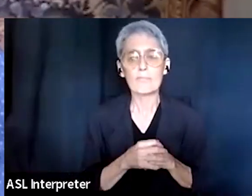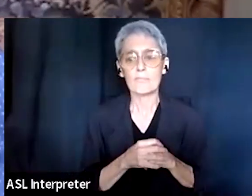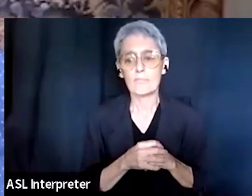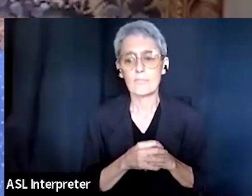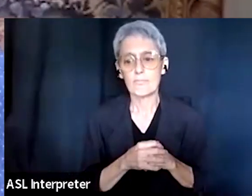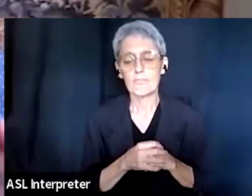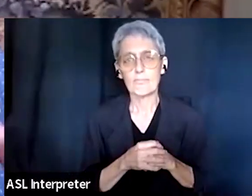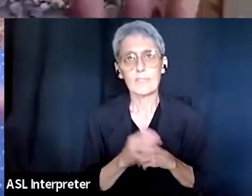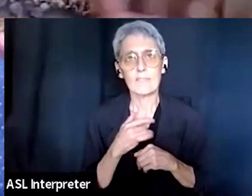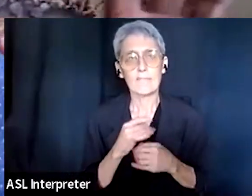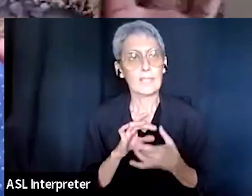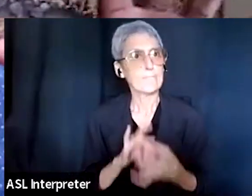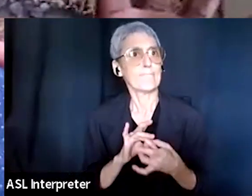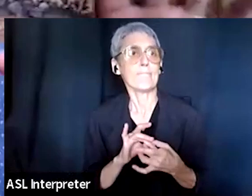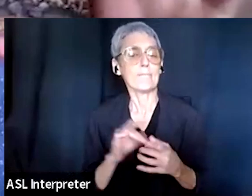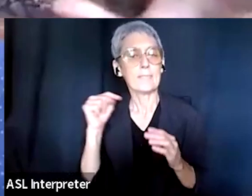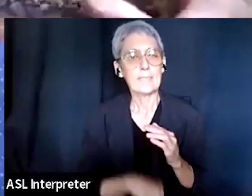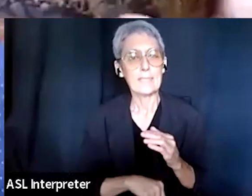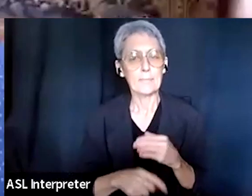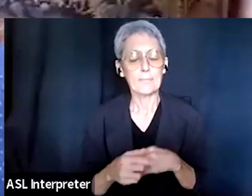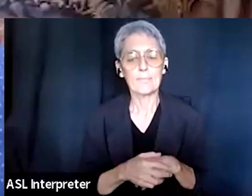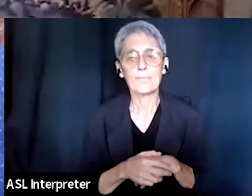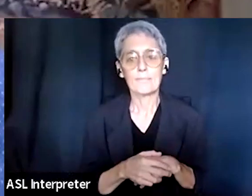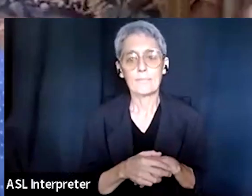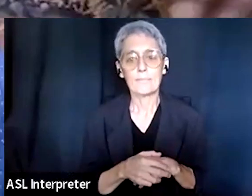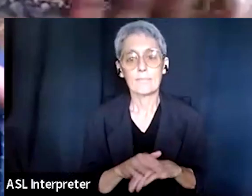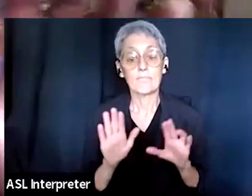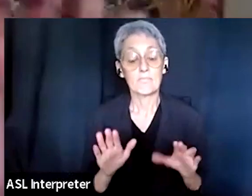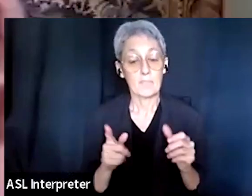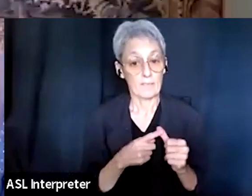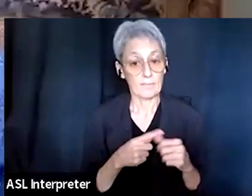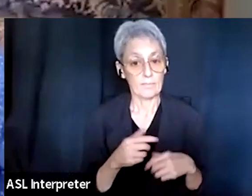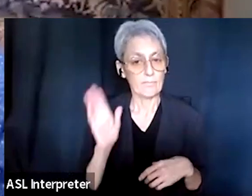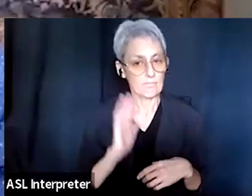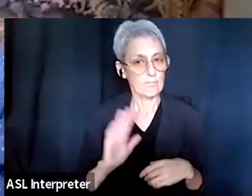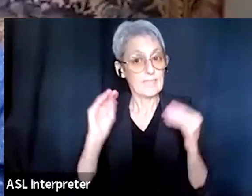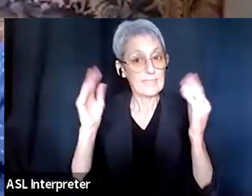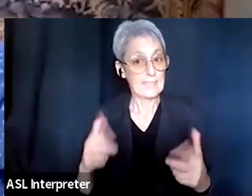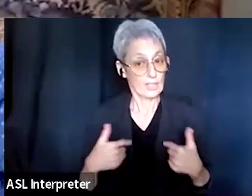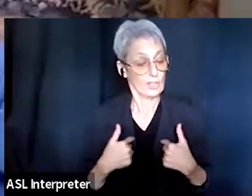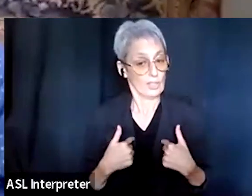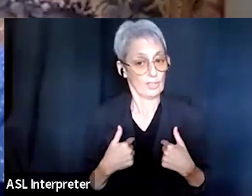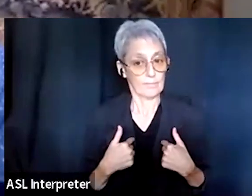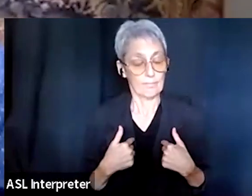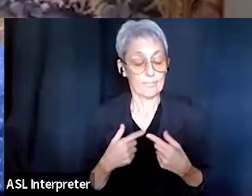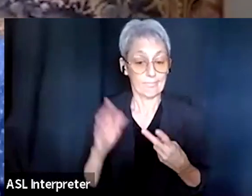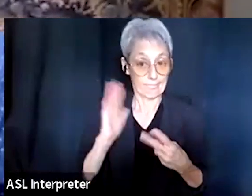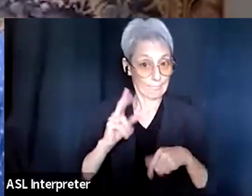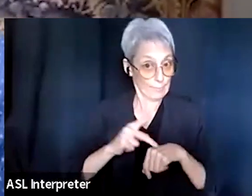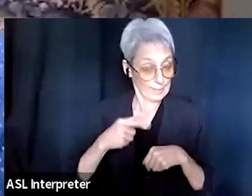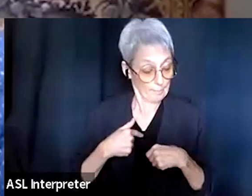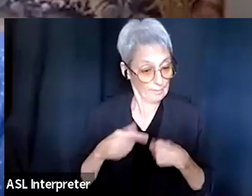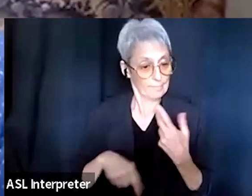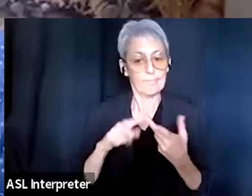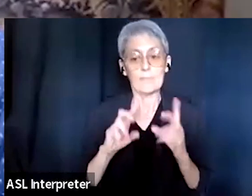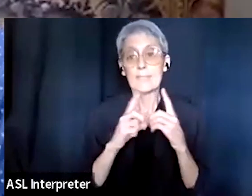resonates deeply. Let me just start off by saying I am a former teacher, former principal, former district leader,